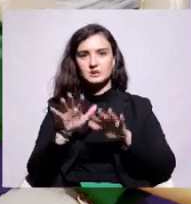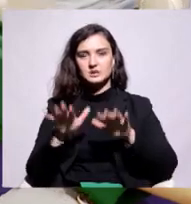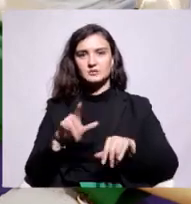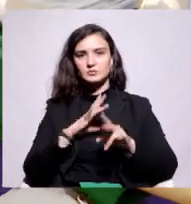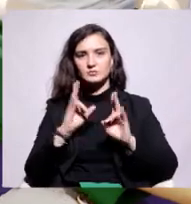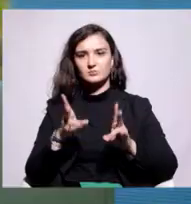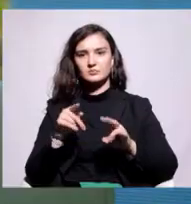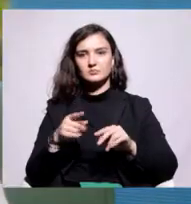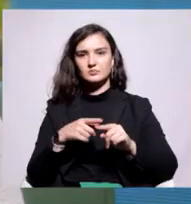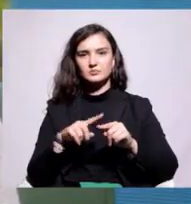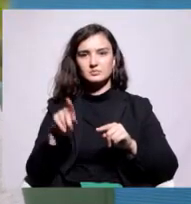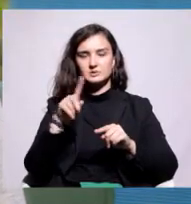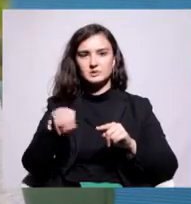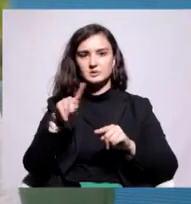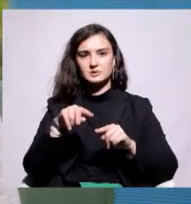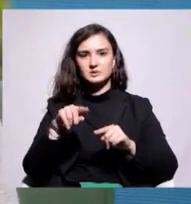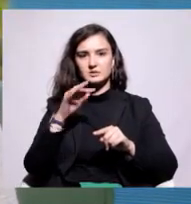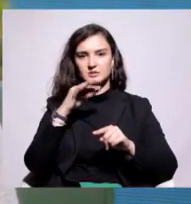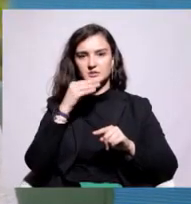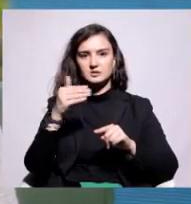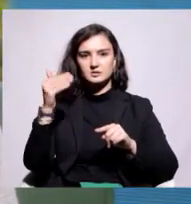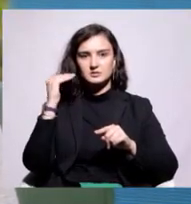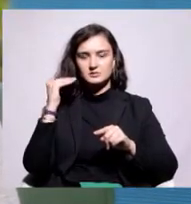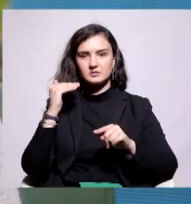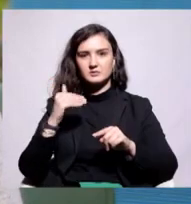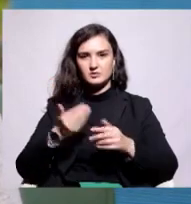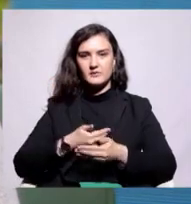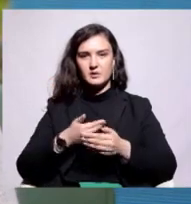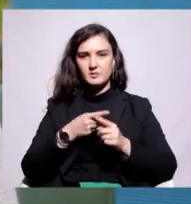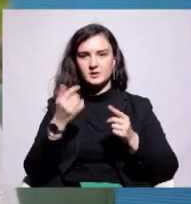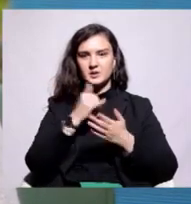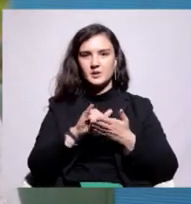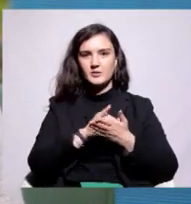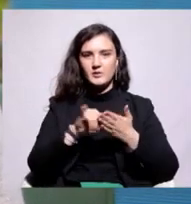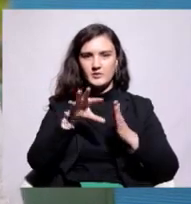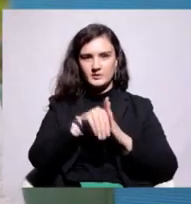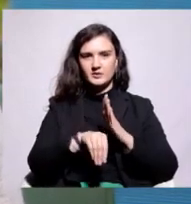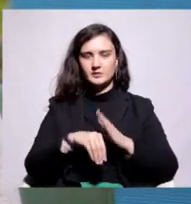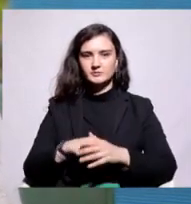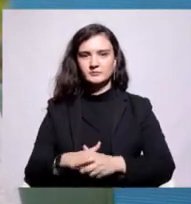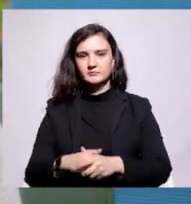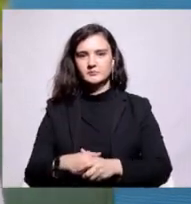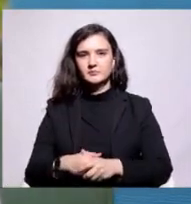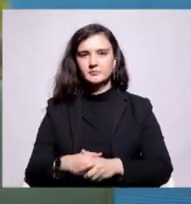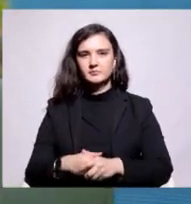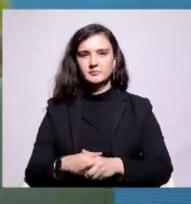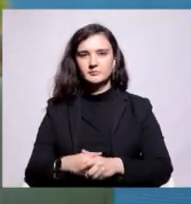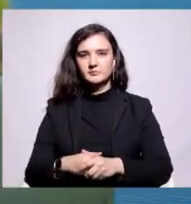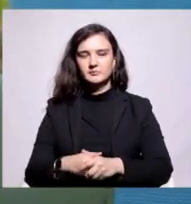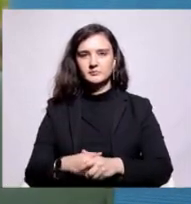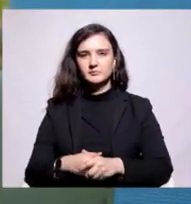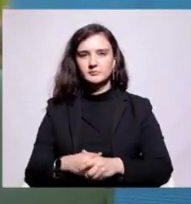stories in this book evoke early settler life in New York's Hudson River Valley, and he does